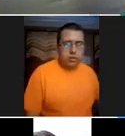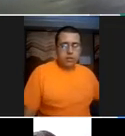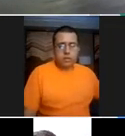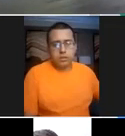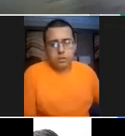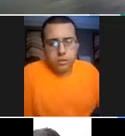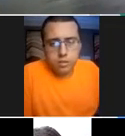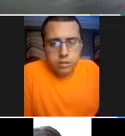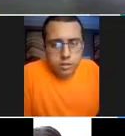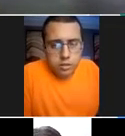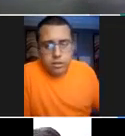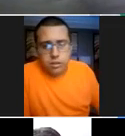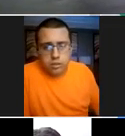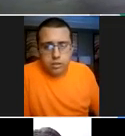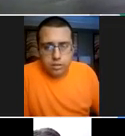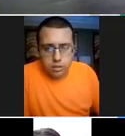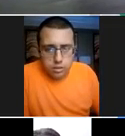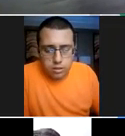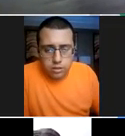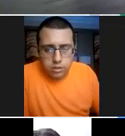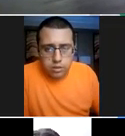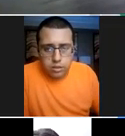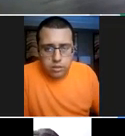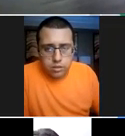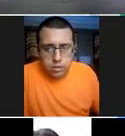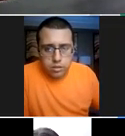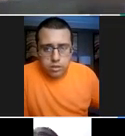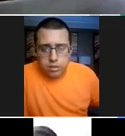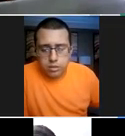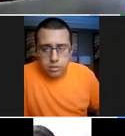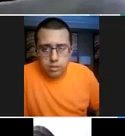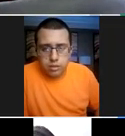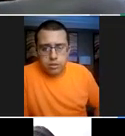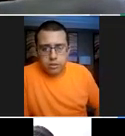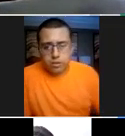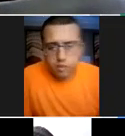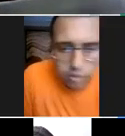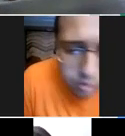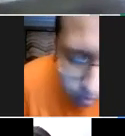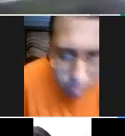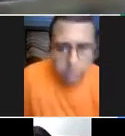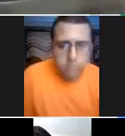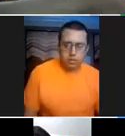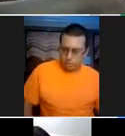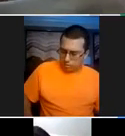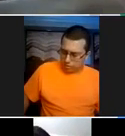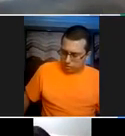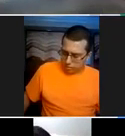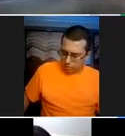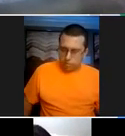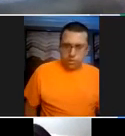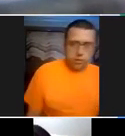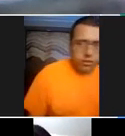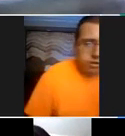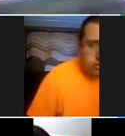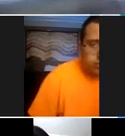Matthew chapter 13, beginning at verse 3. And he spake many things unto them in parables,